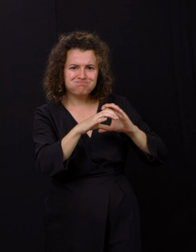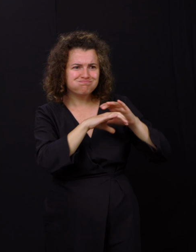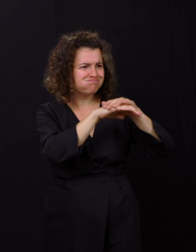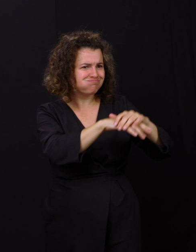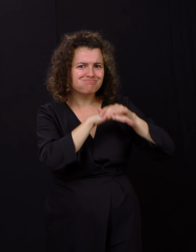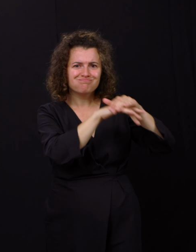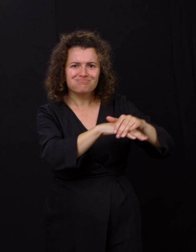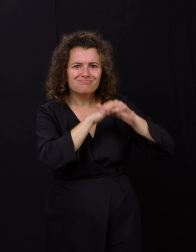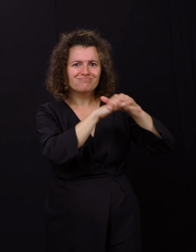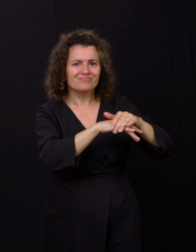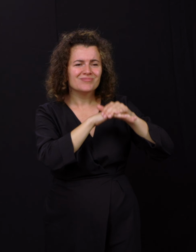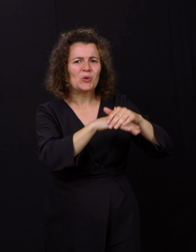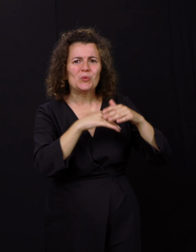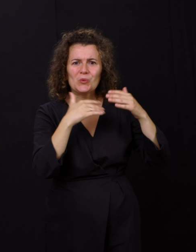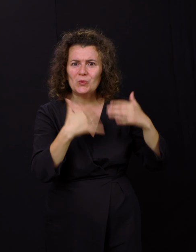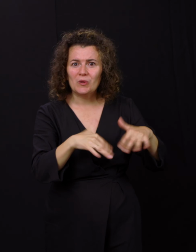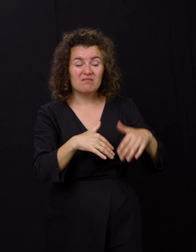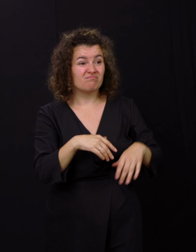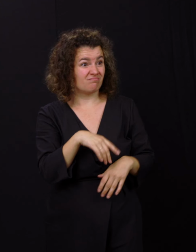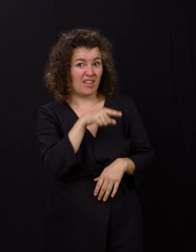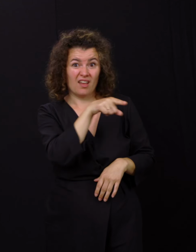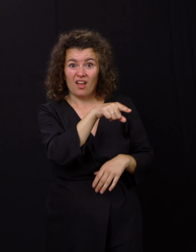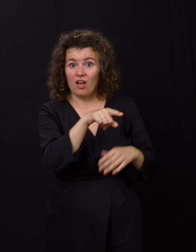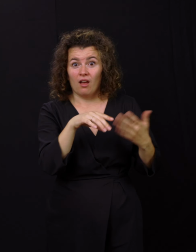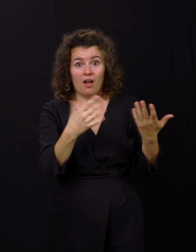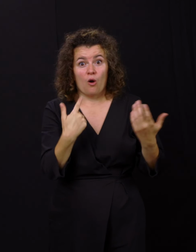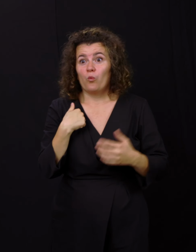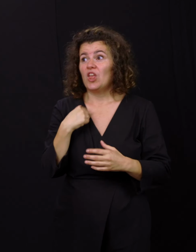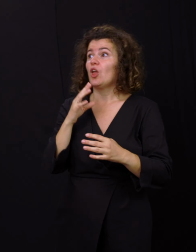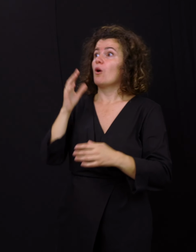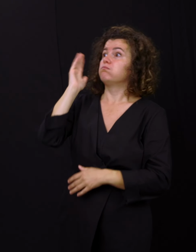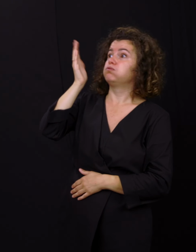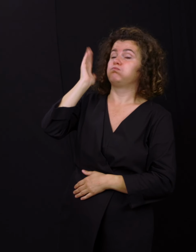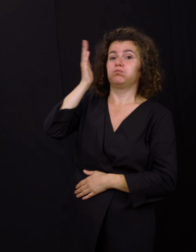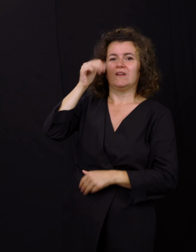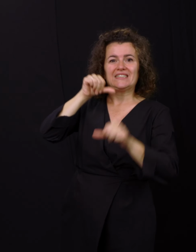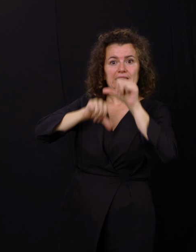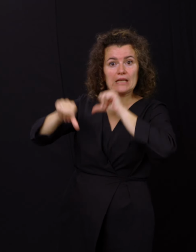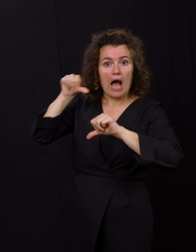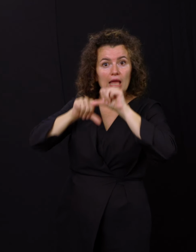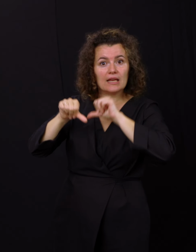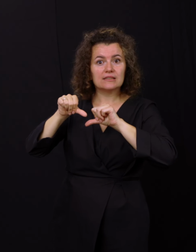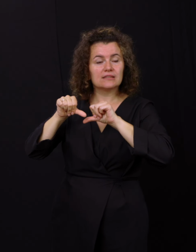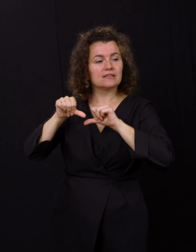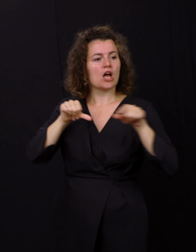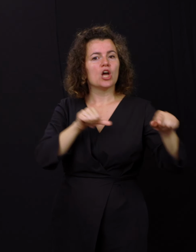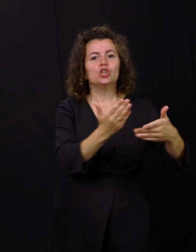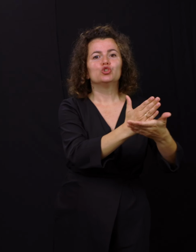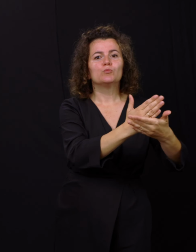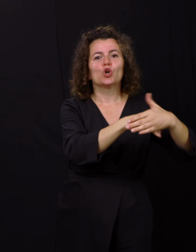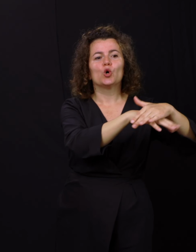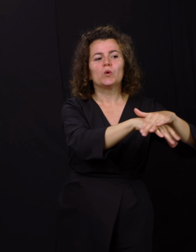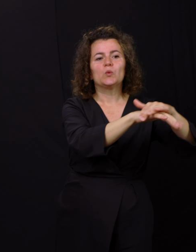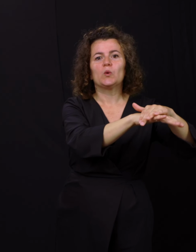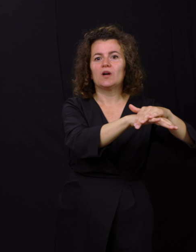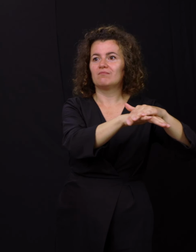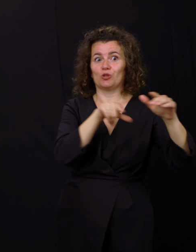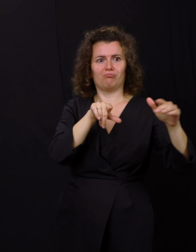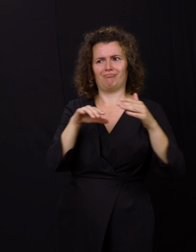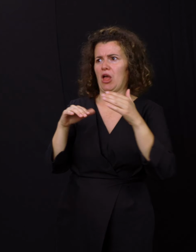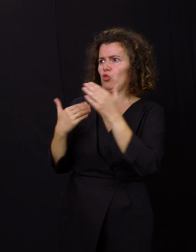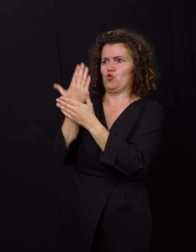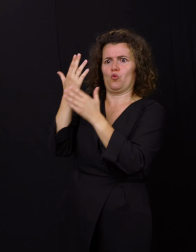particular, they were actually learning new words because we were talking about the science, and the translator were